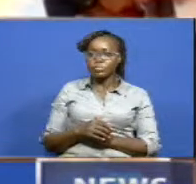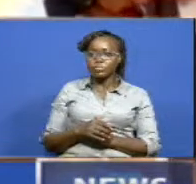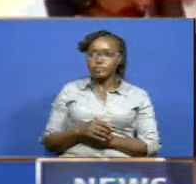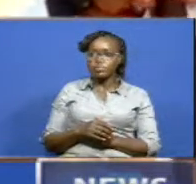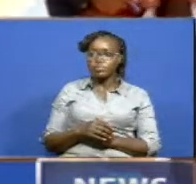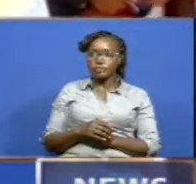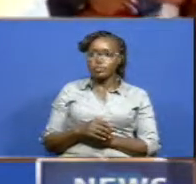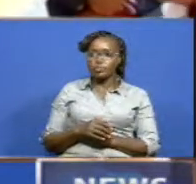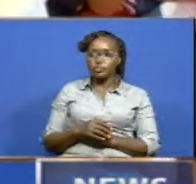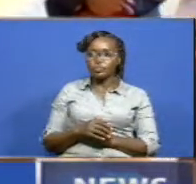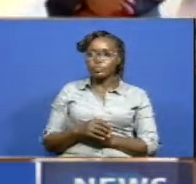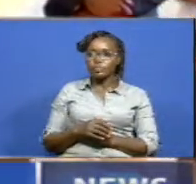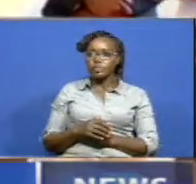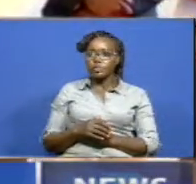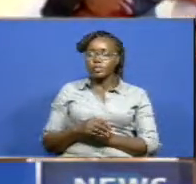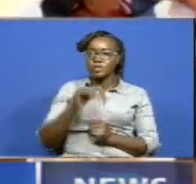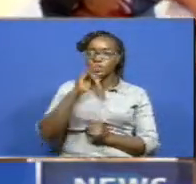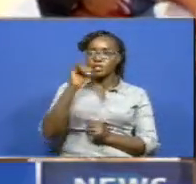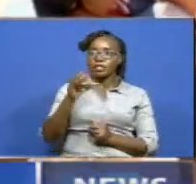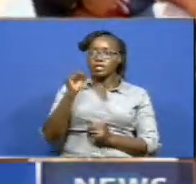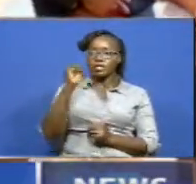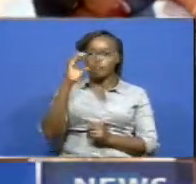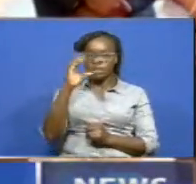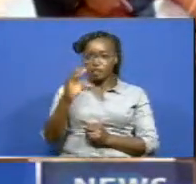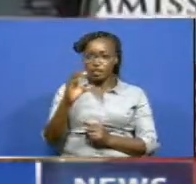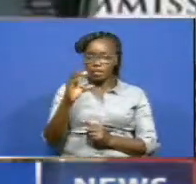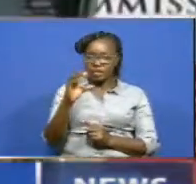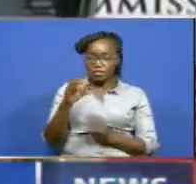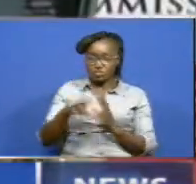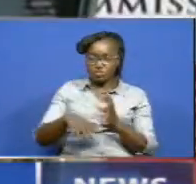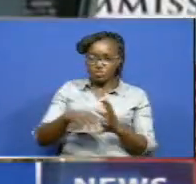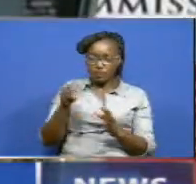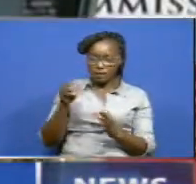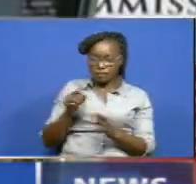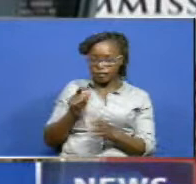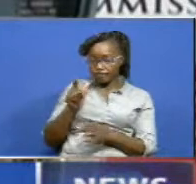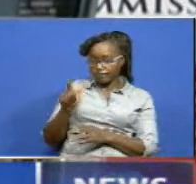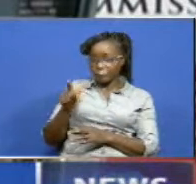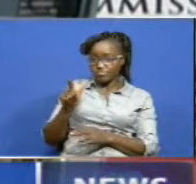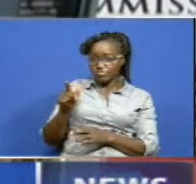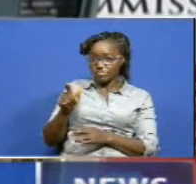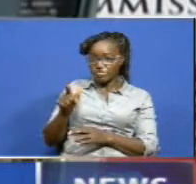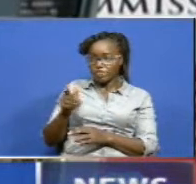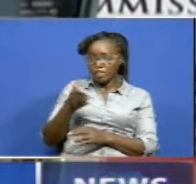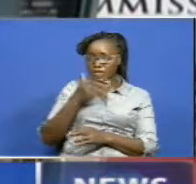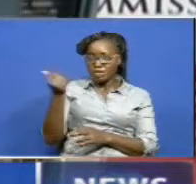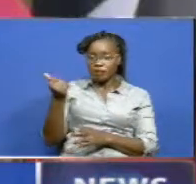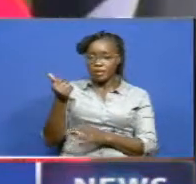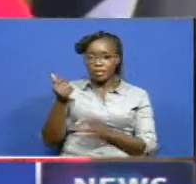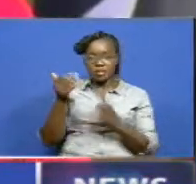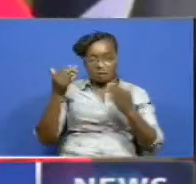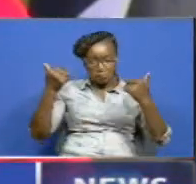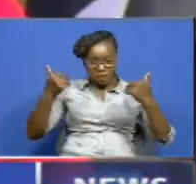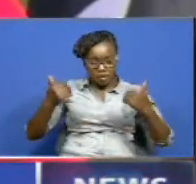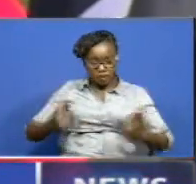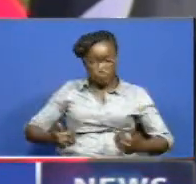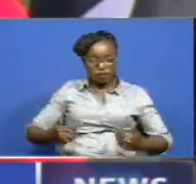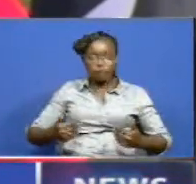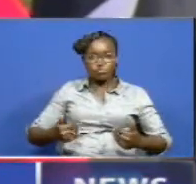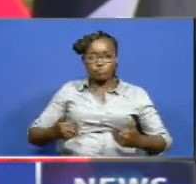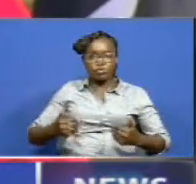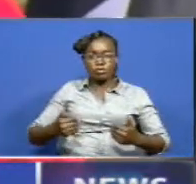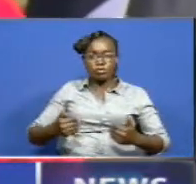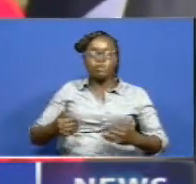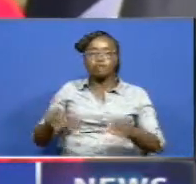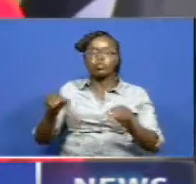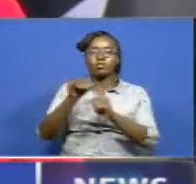A day after the Judicial Service Commission found Lady Justice Martha Koome the most suitable candidate to replace retired Chief Justice